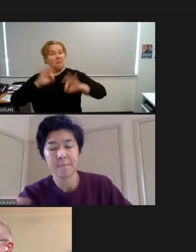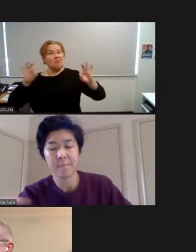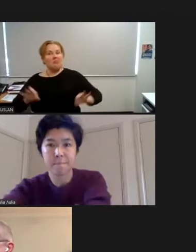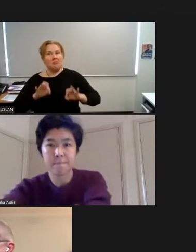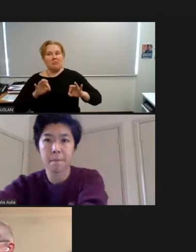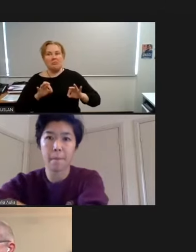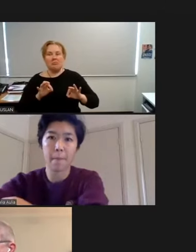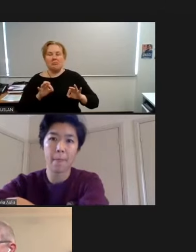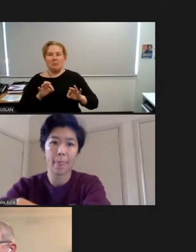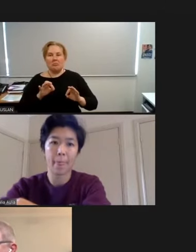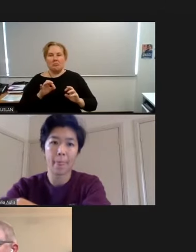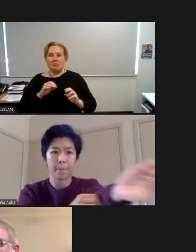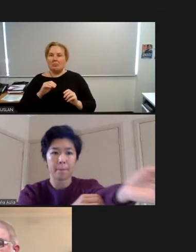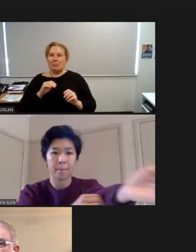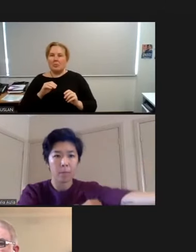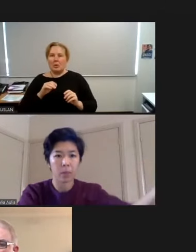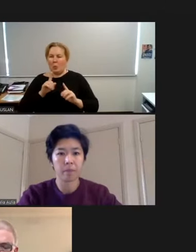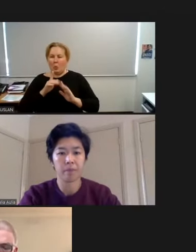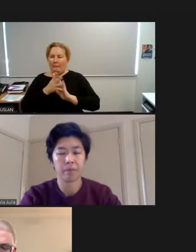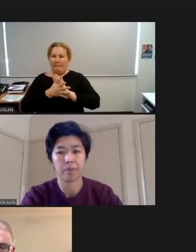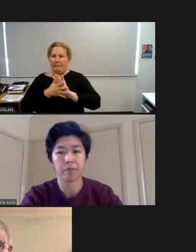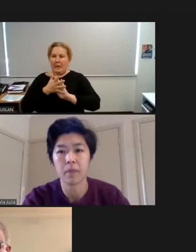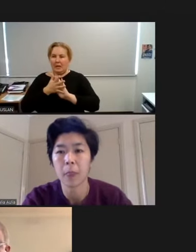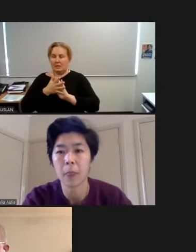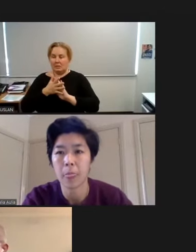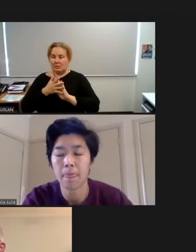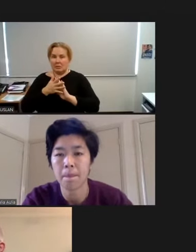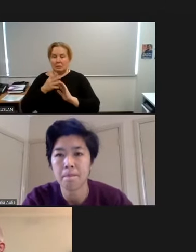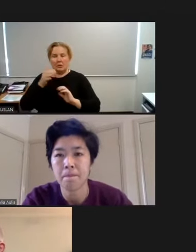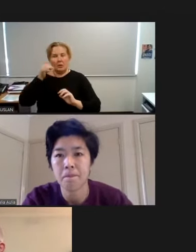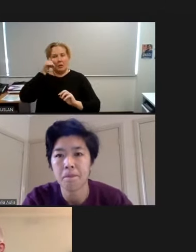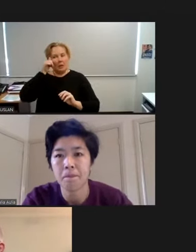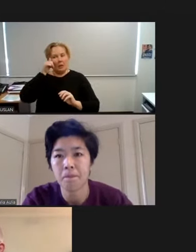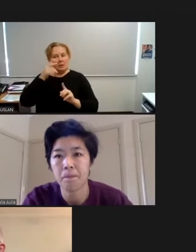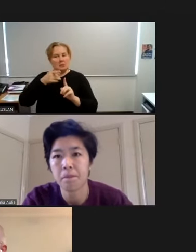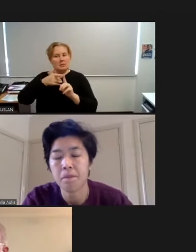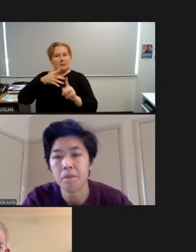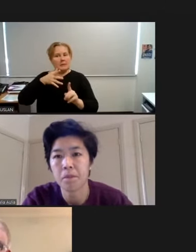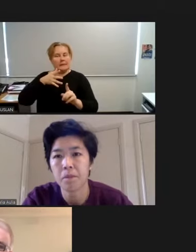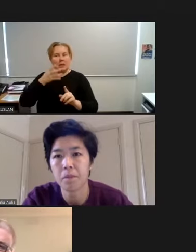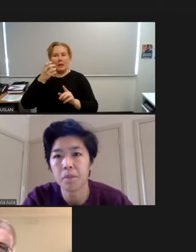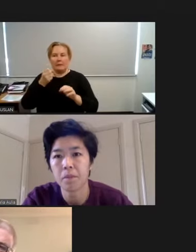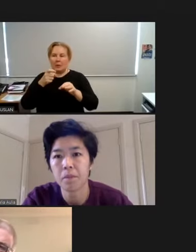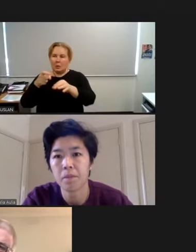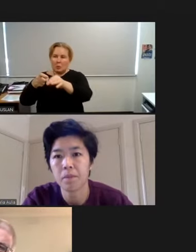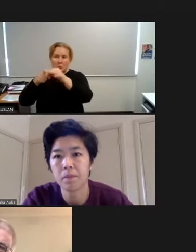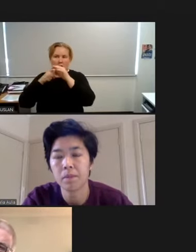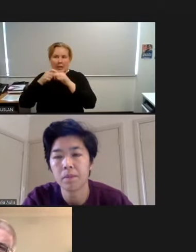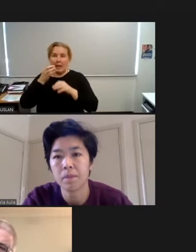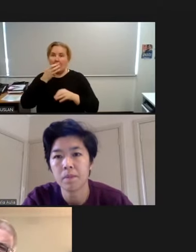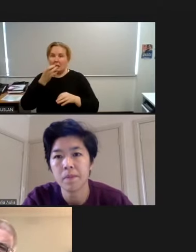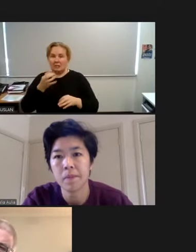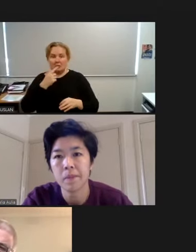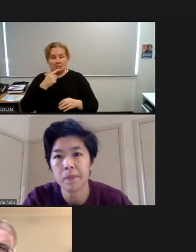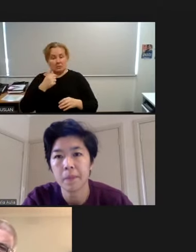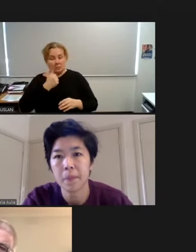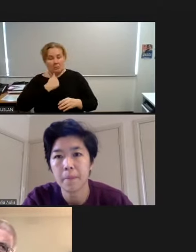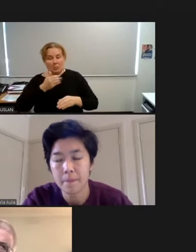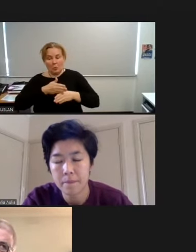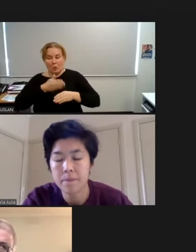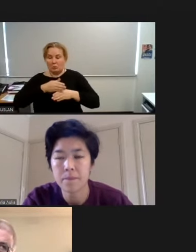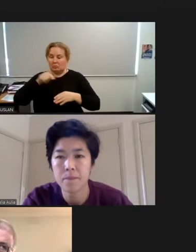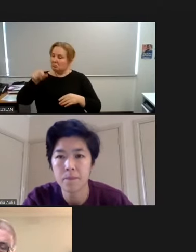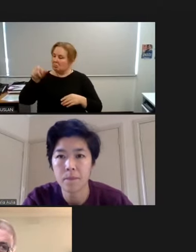their immediate family members as well? Are you able to? So I know in particular, we've had questions around saying, well, my employee has been tested, they